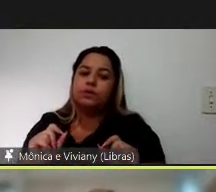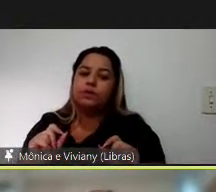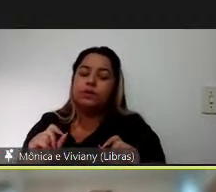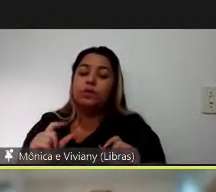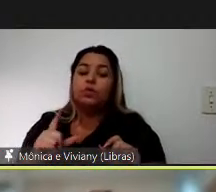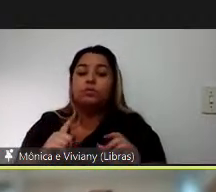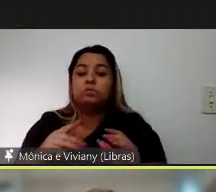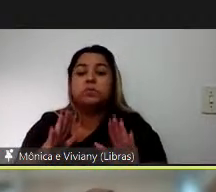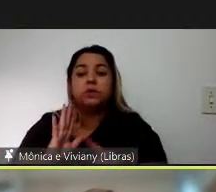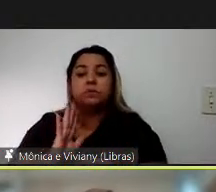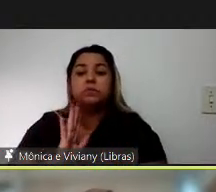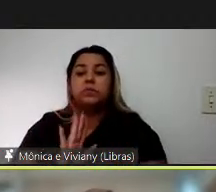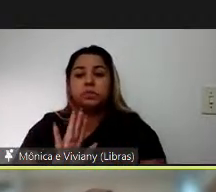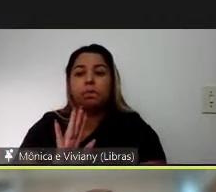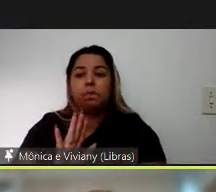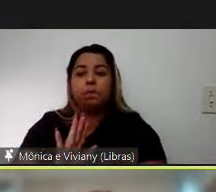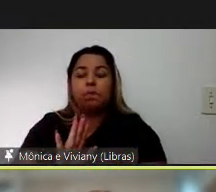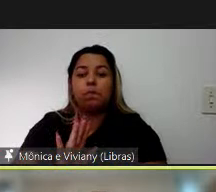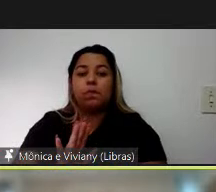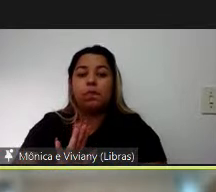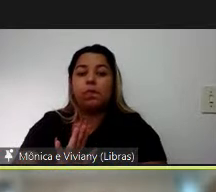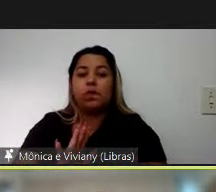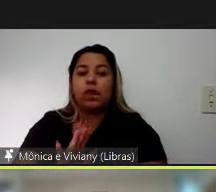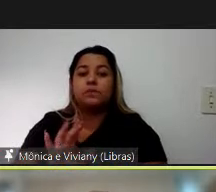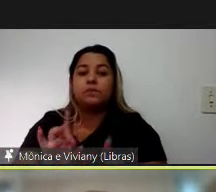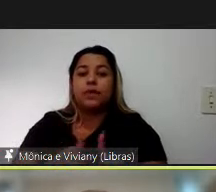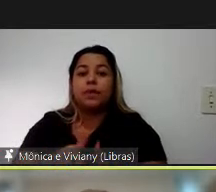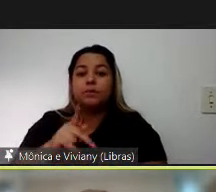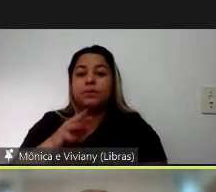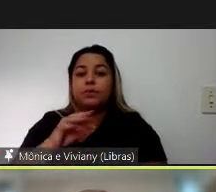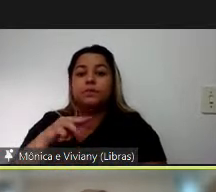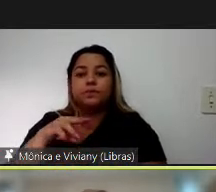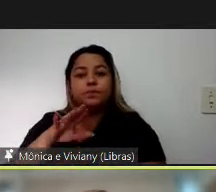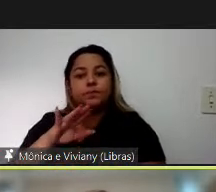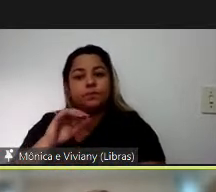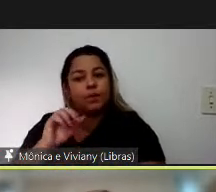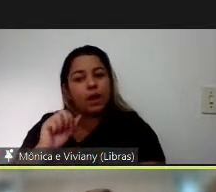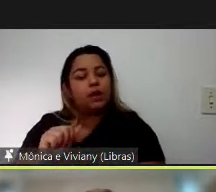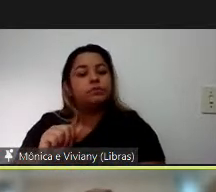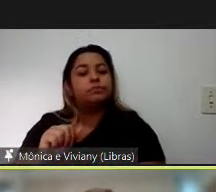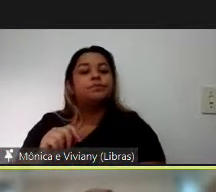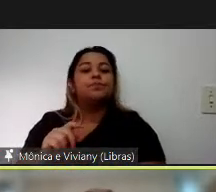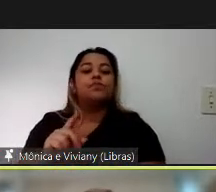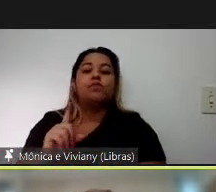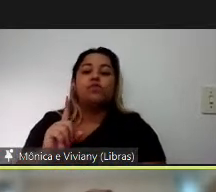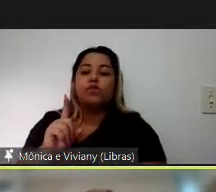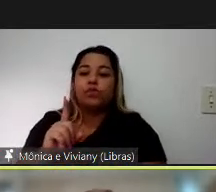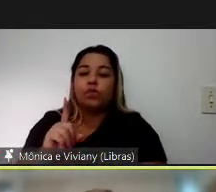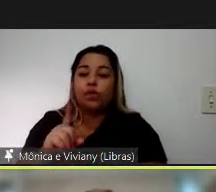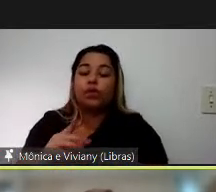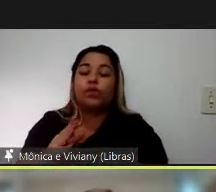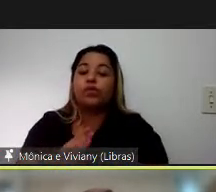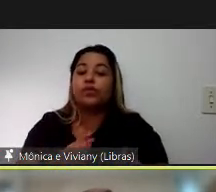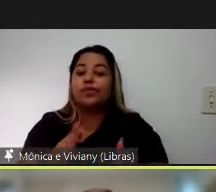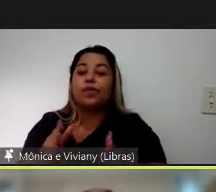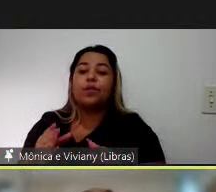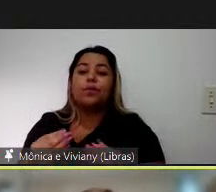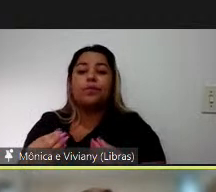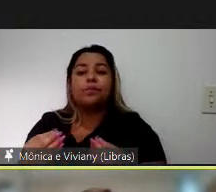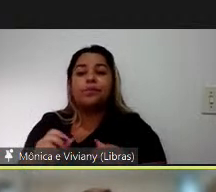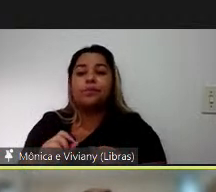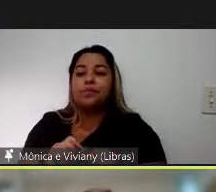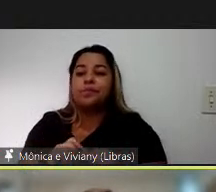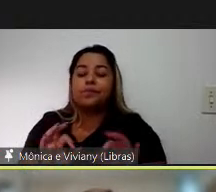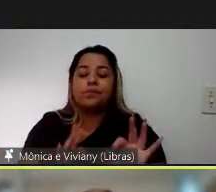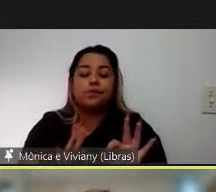of food and nutrition, it contributes so that these attributes for primary attention are guaranteed. The